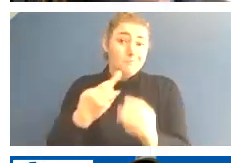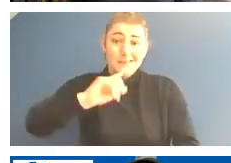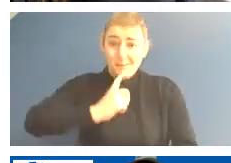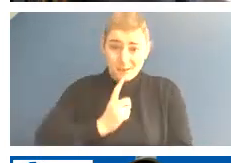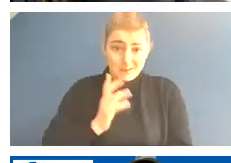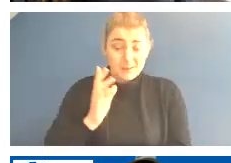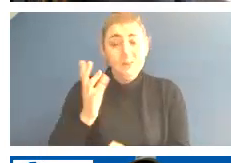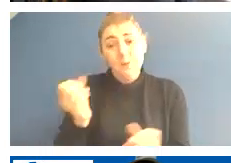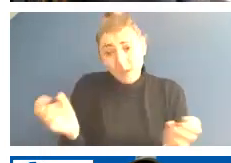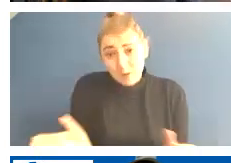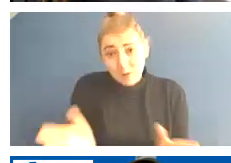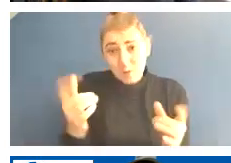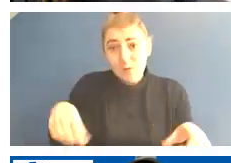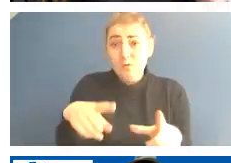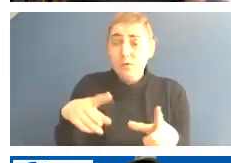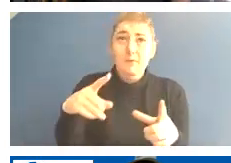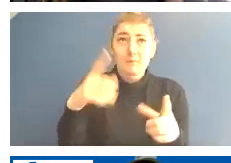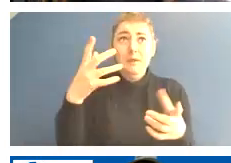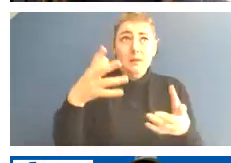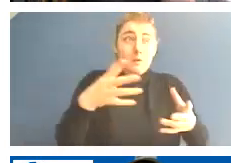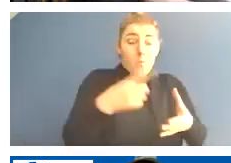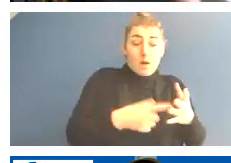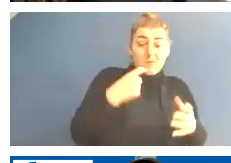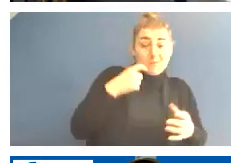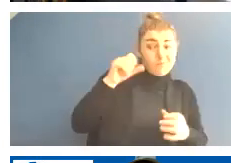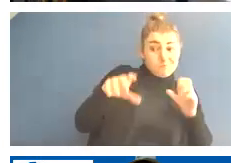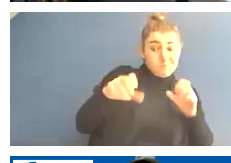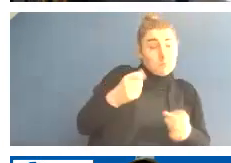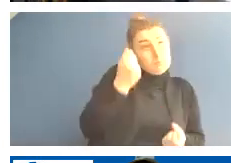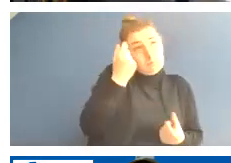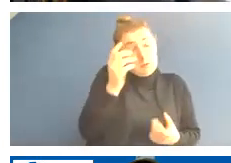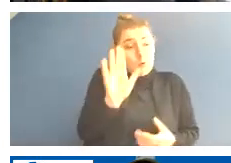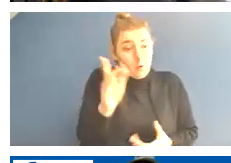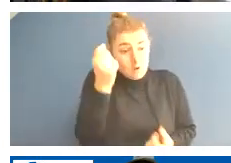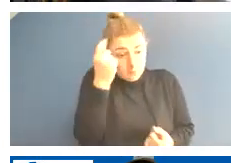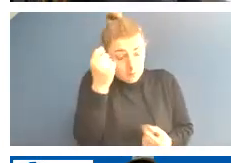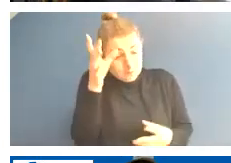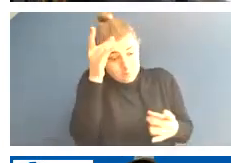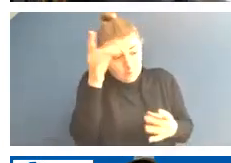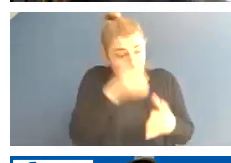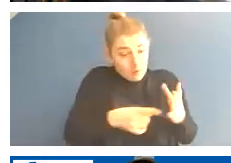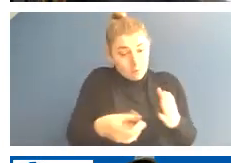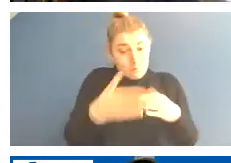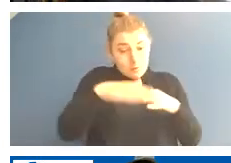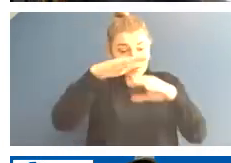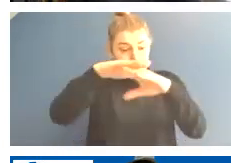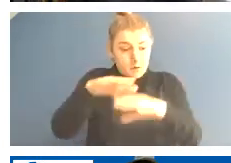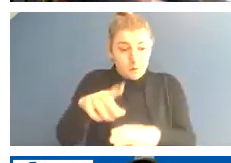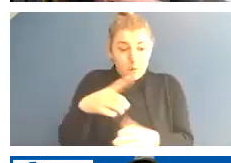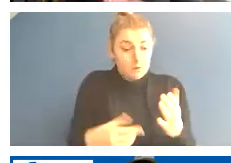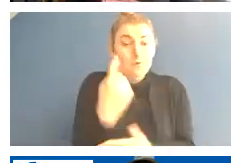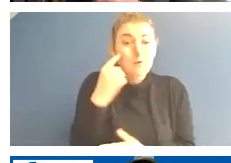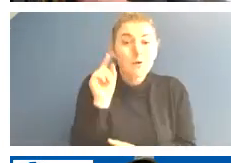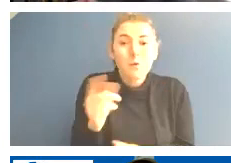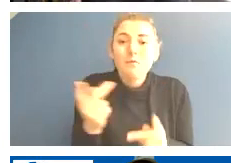I encourage you to take this understanding that you have, that you've built on or is new to you, and